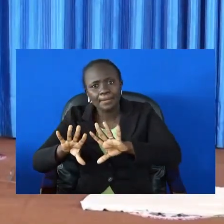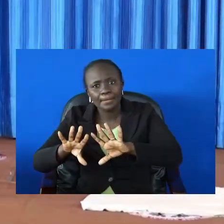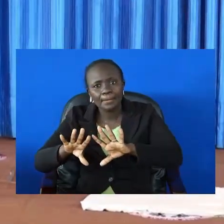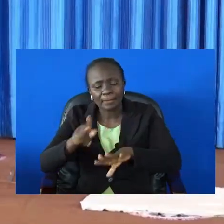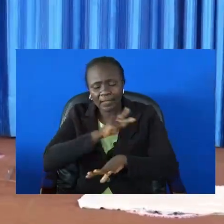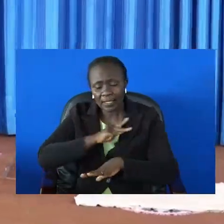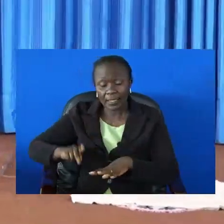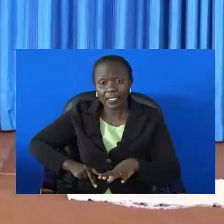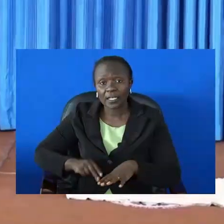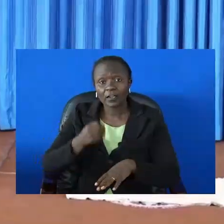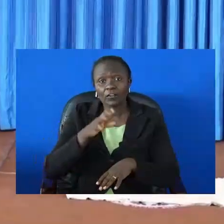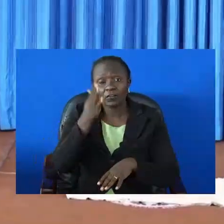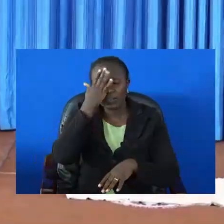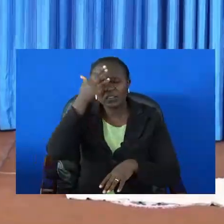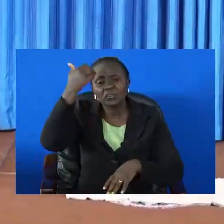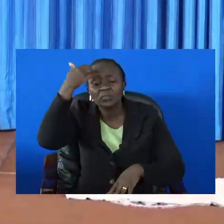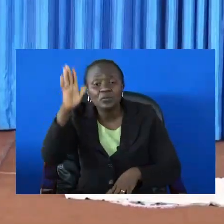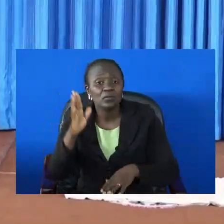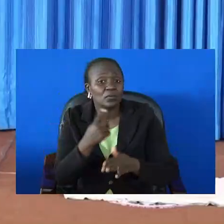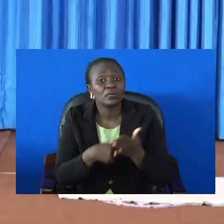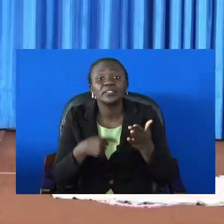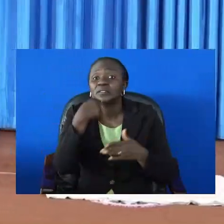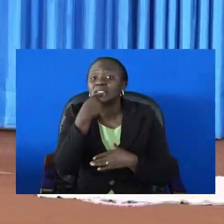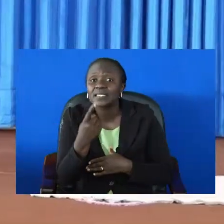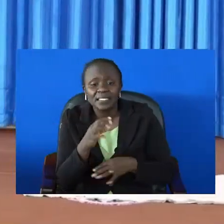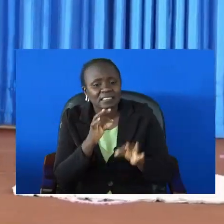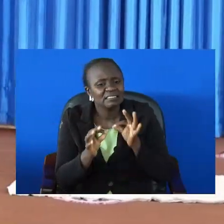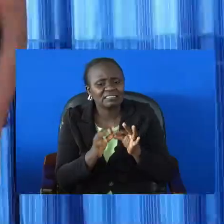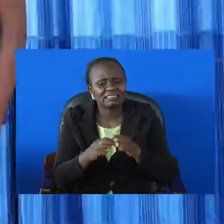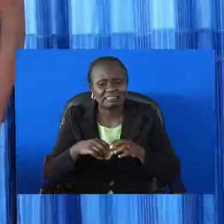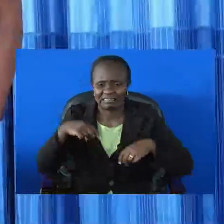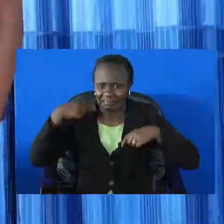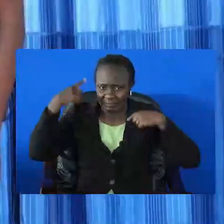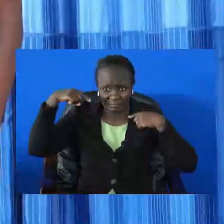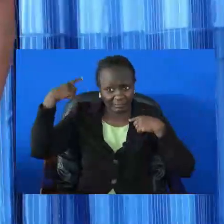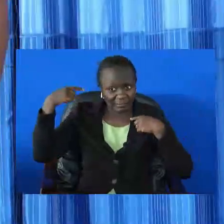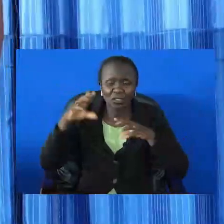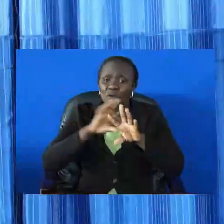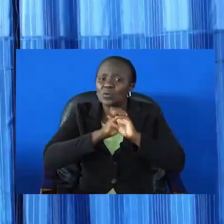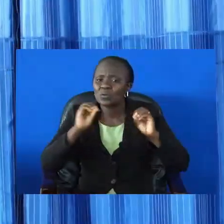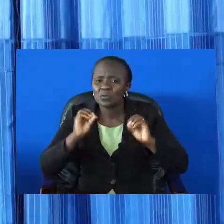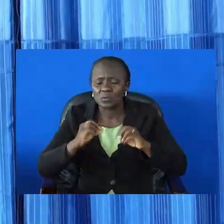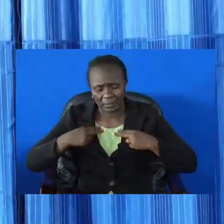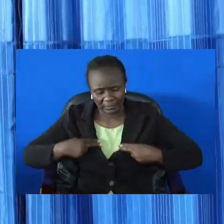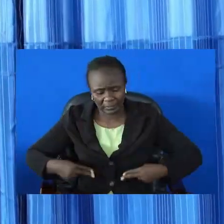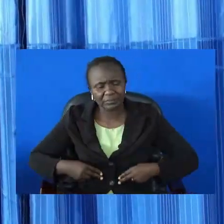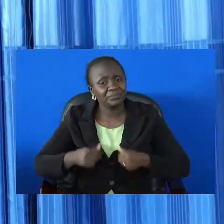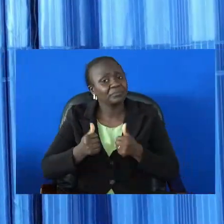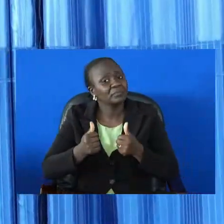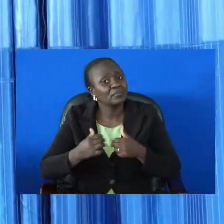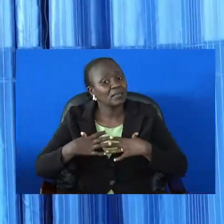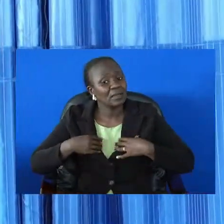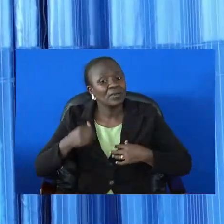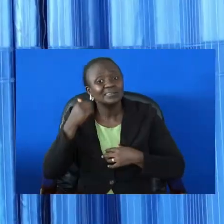The king of Israel did not know what to make of this. This was just crazy. There was no way he could cure a man of